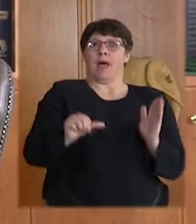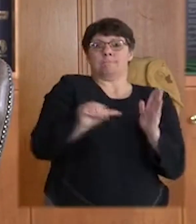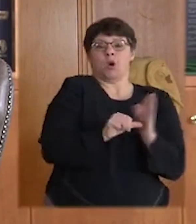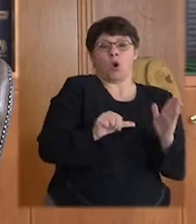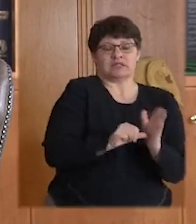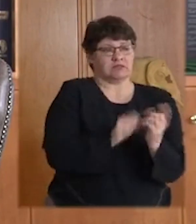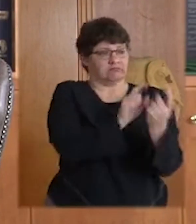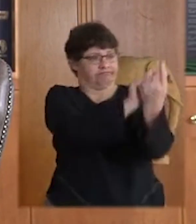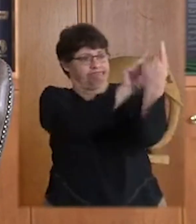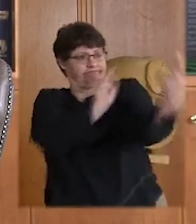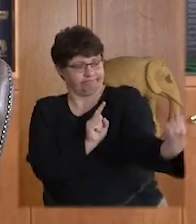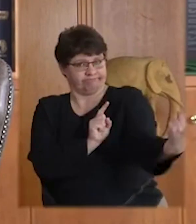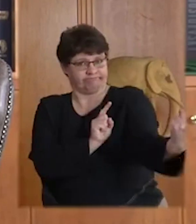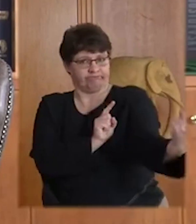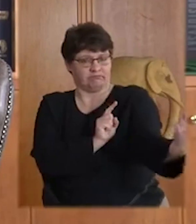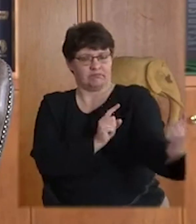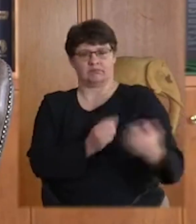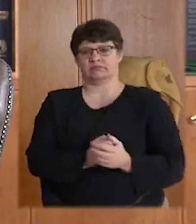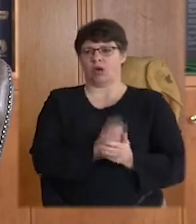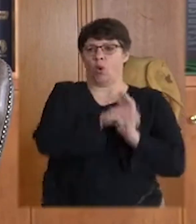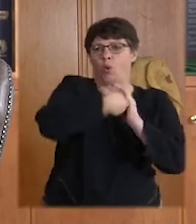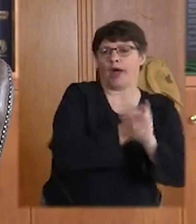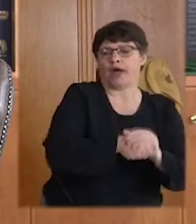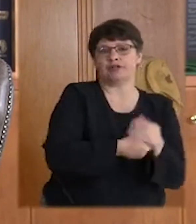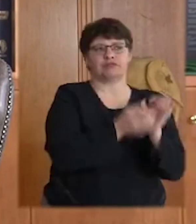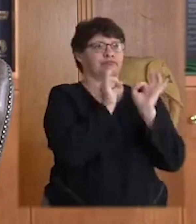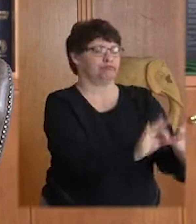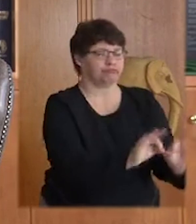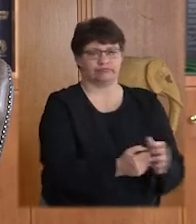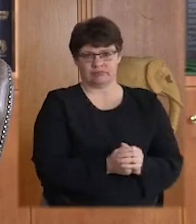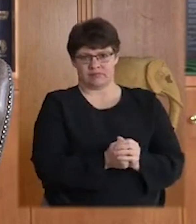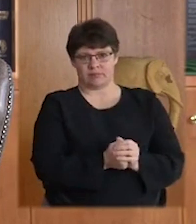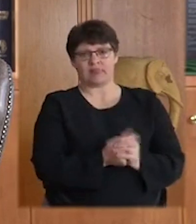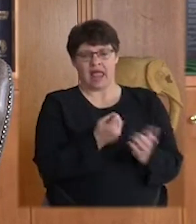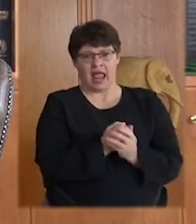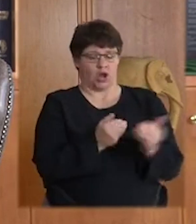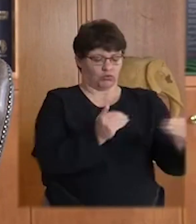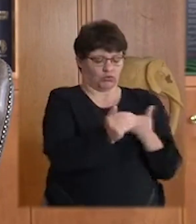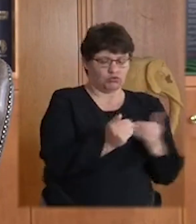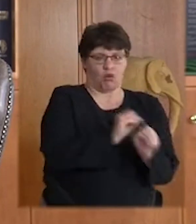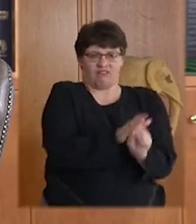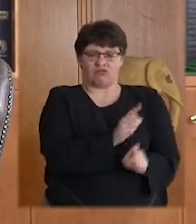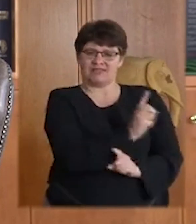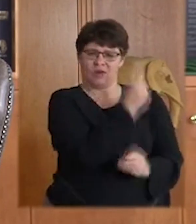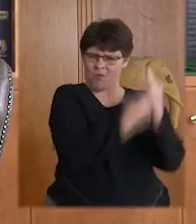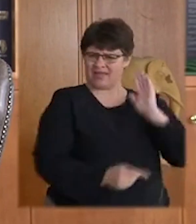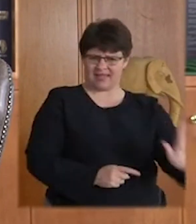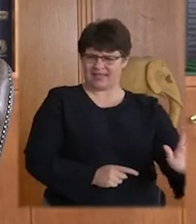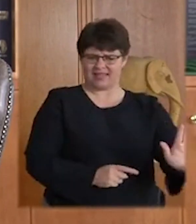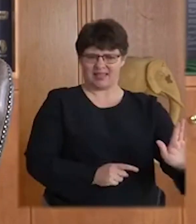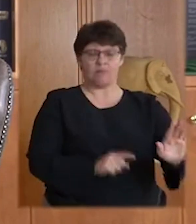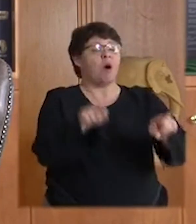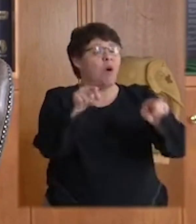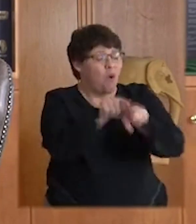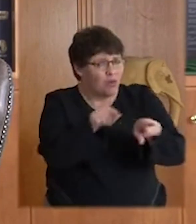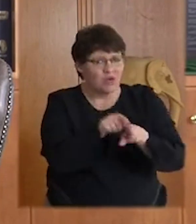social distancing, proper hand washing, and infection control. They will